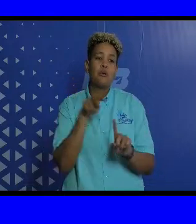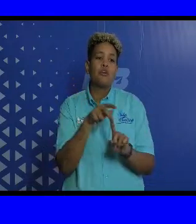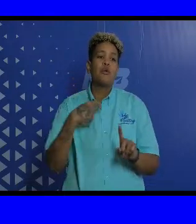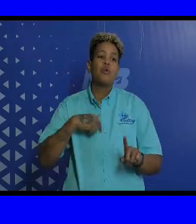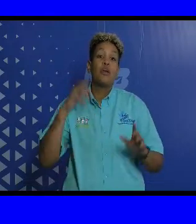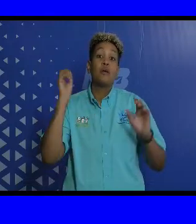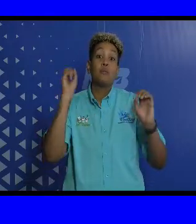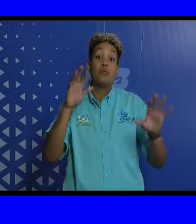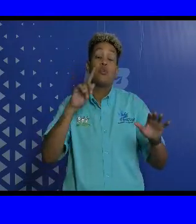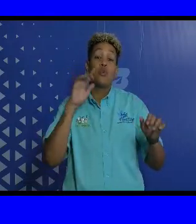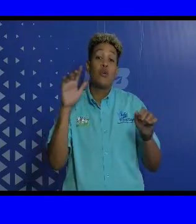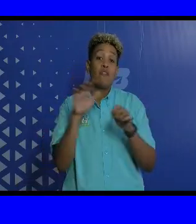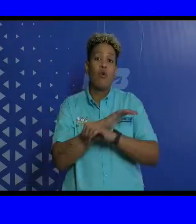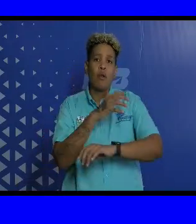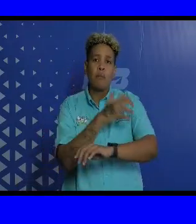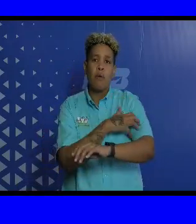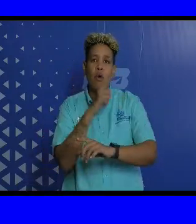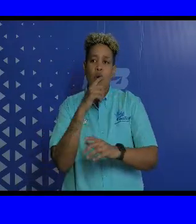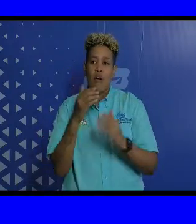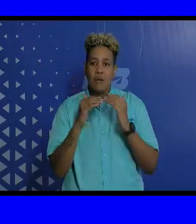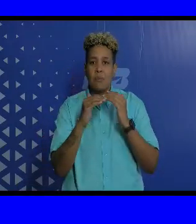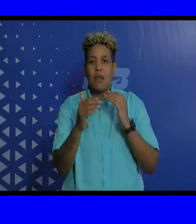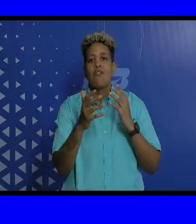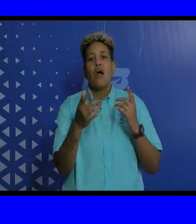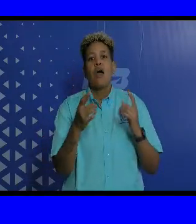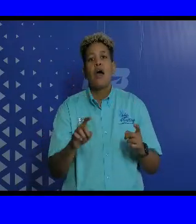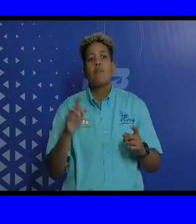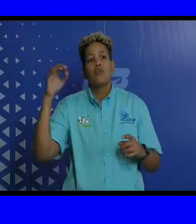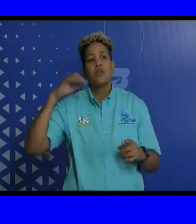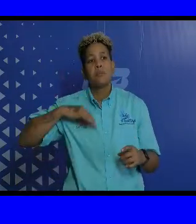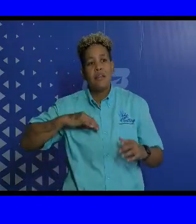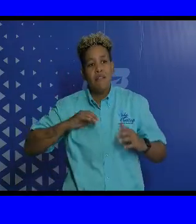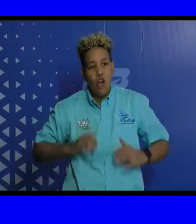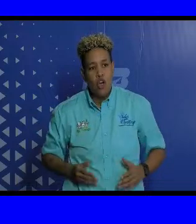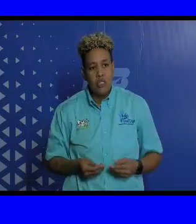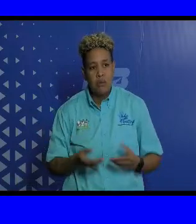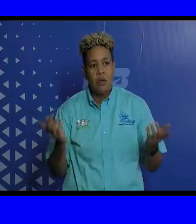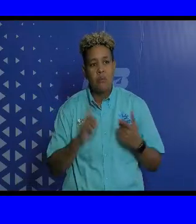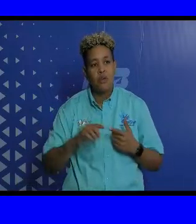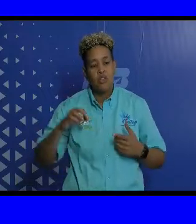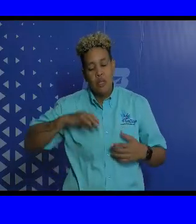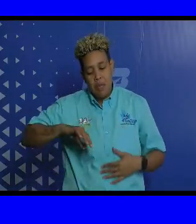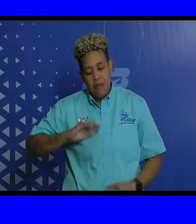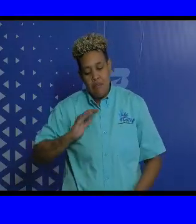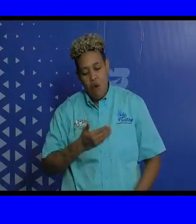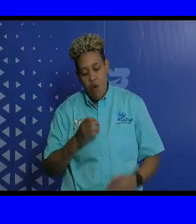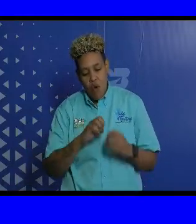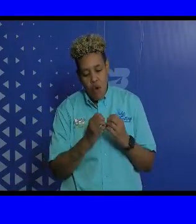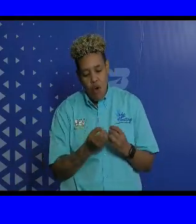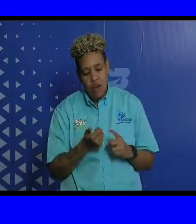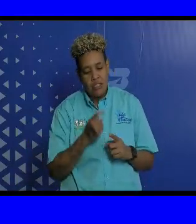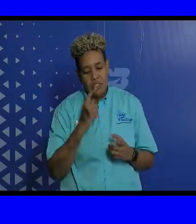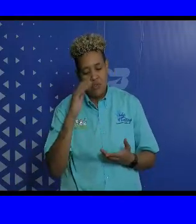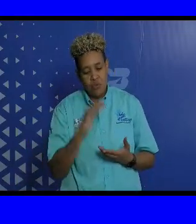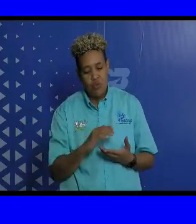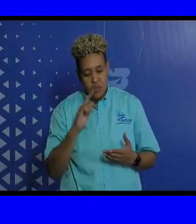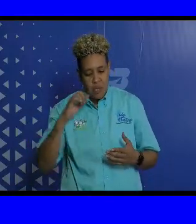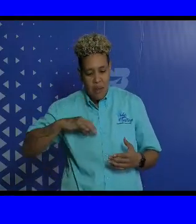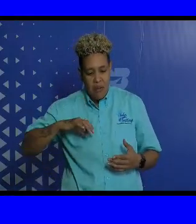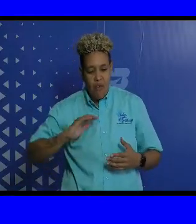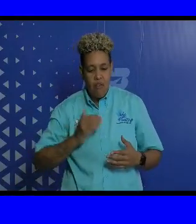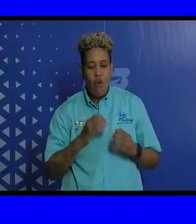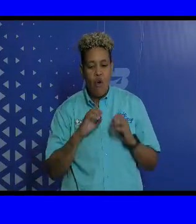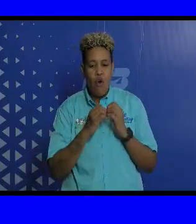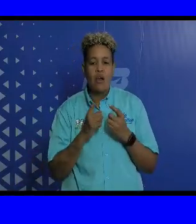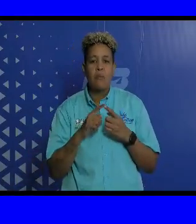bring the full power of the platform to the benefit of the customer, and also for the benefit of our that'll redound to the benefit of our organization